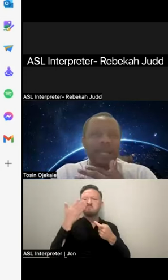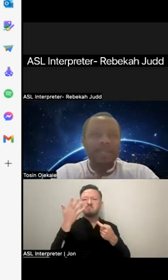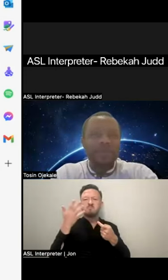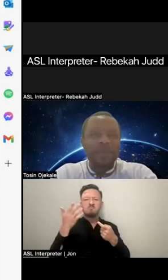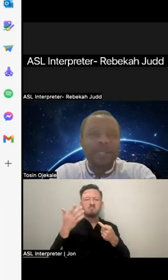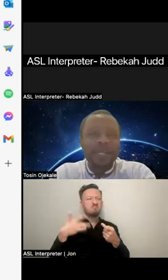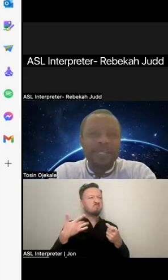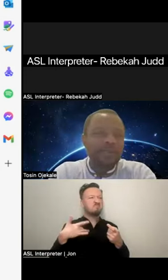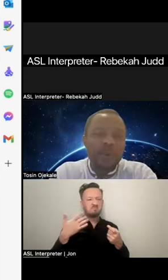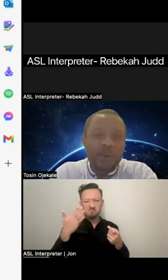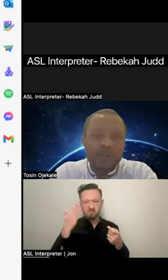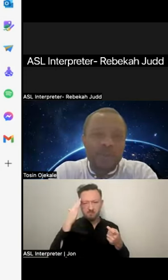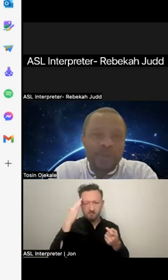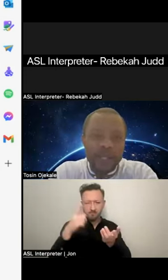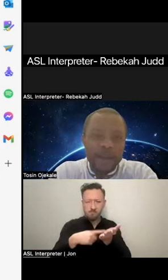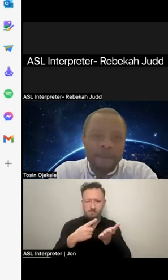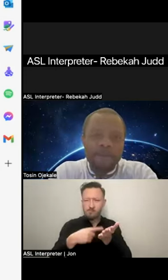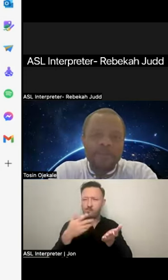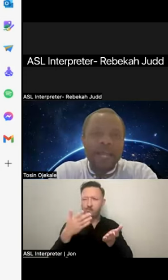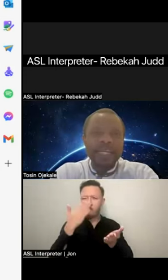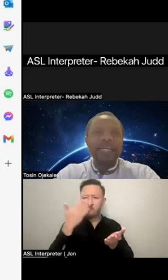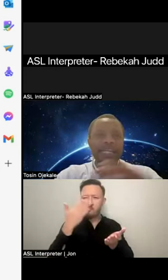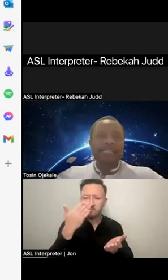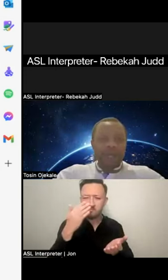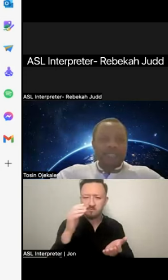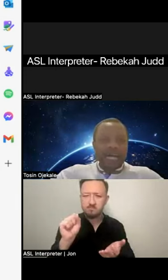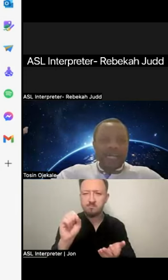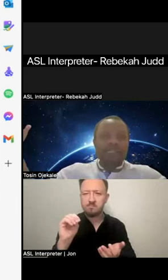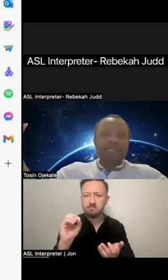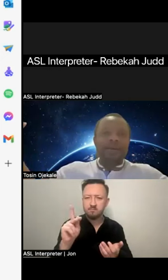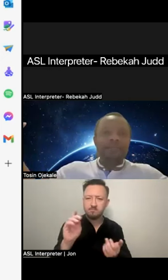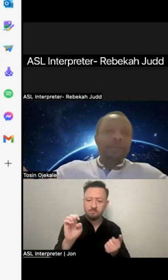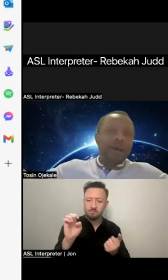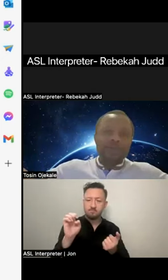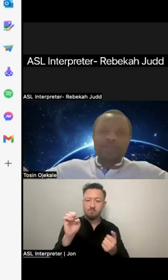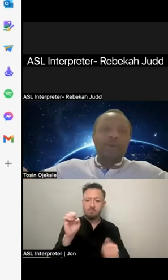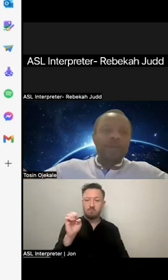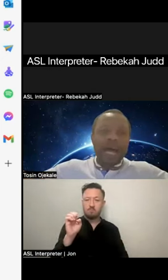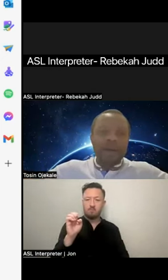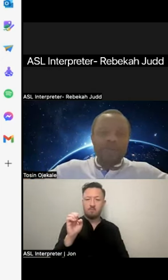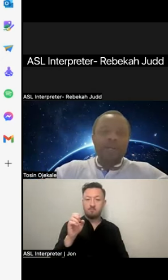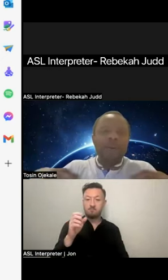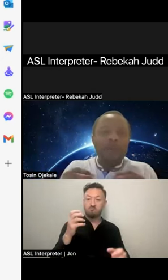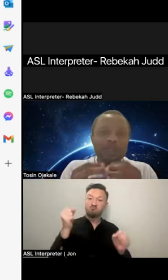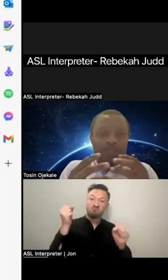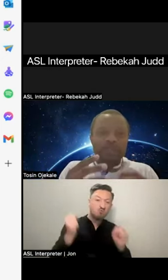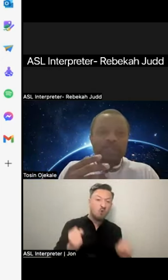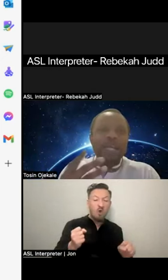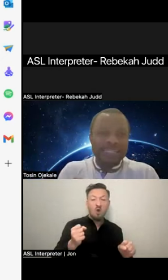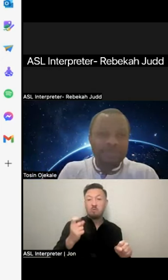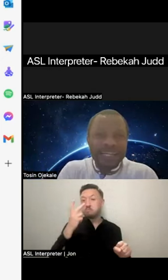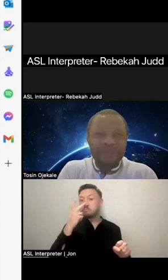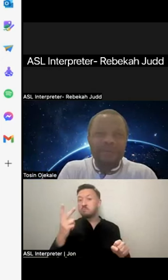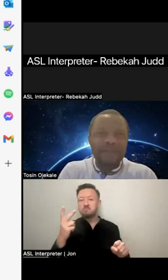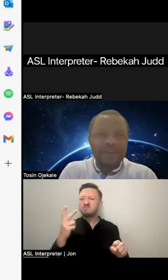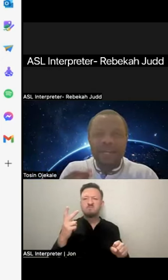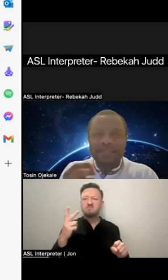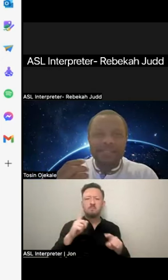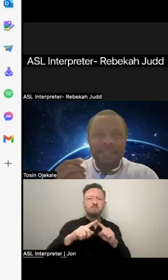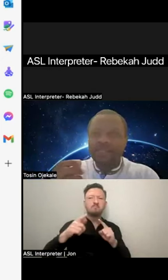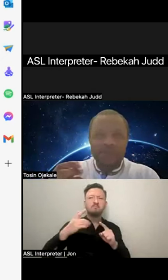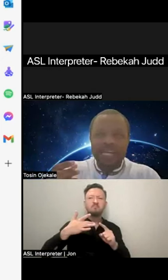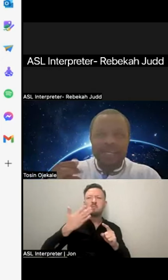feel like there's a smoke or something, right? It's not that pronounced or loud, but you can smell it from